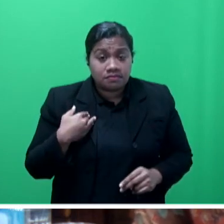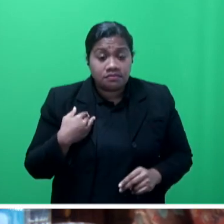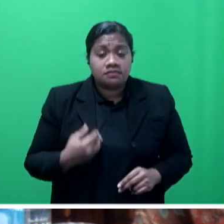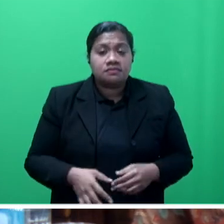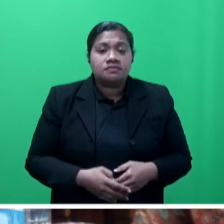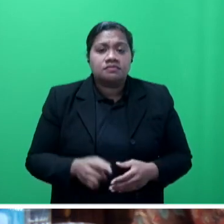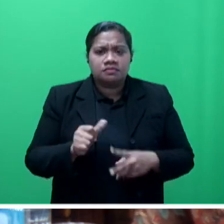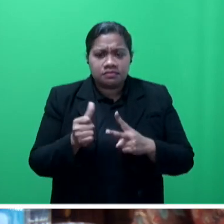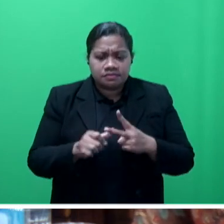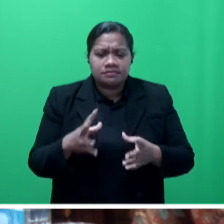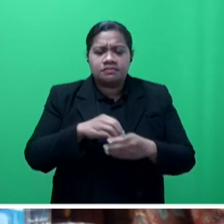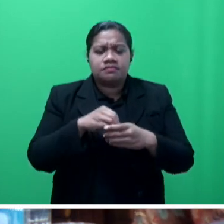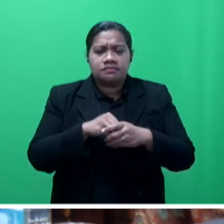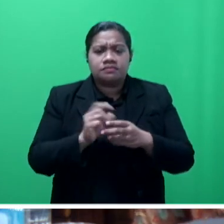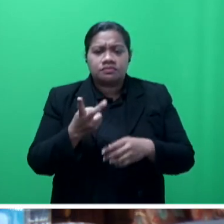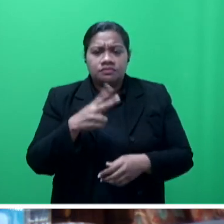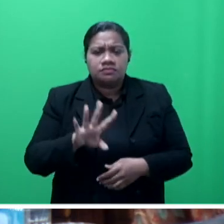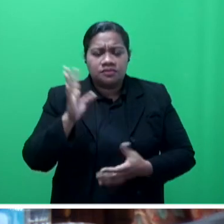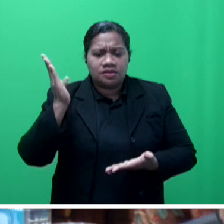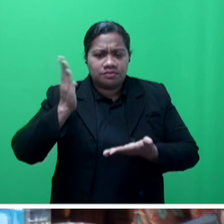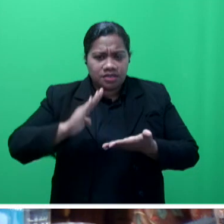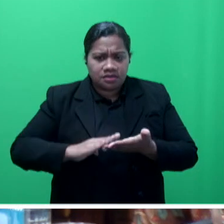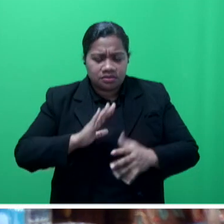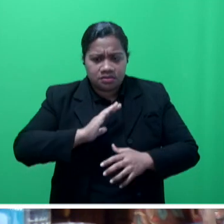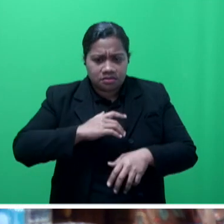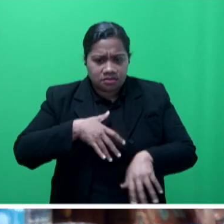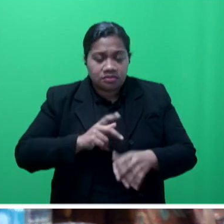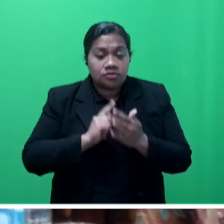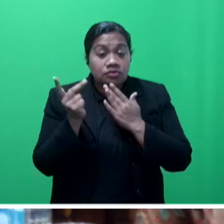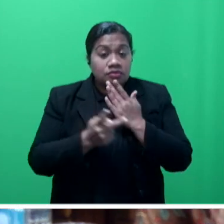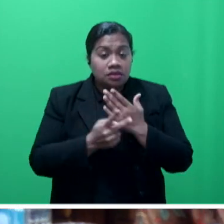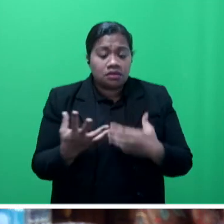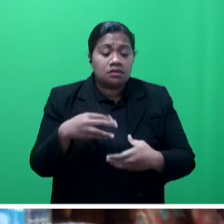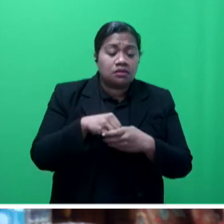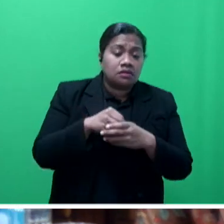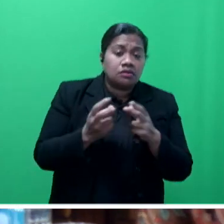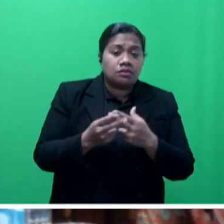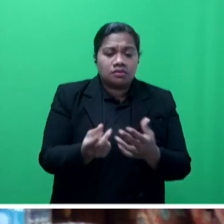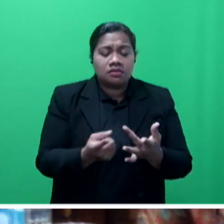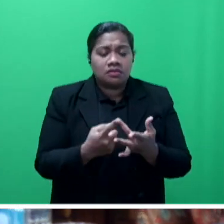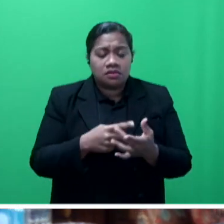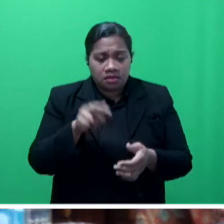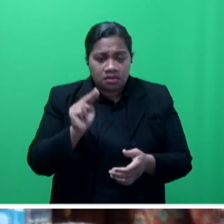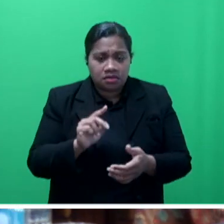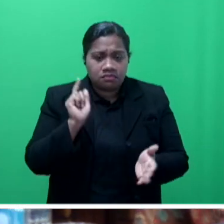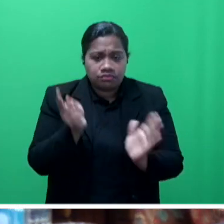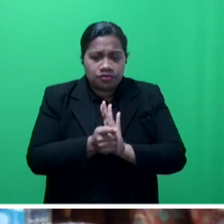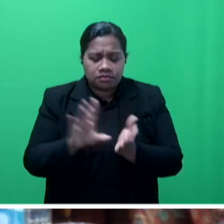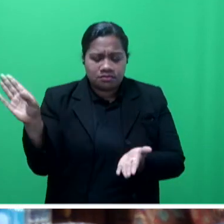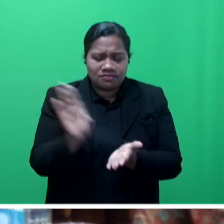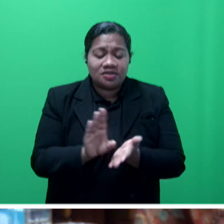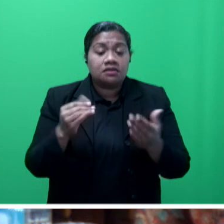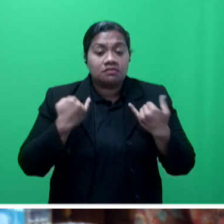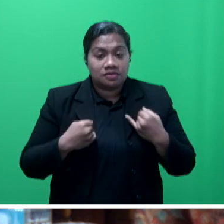24 mitigation and adaptation projects that come under various programs that are priorities for immediate funding and implementation. The